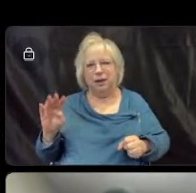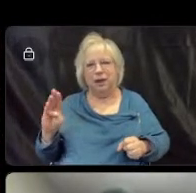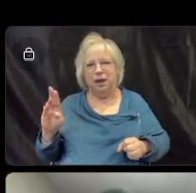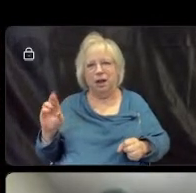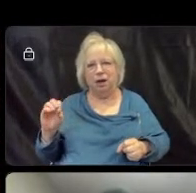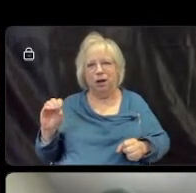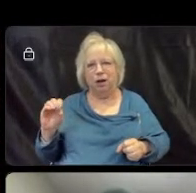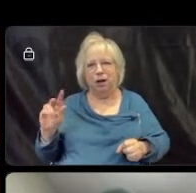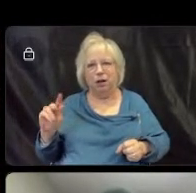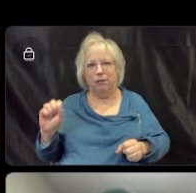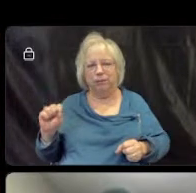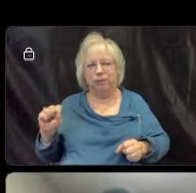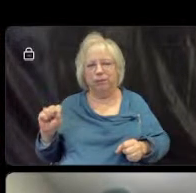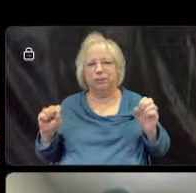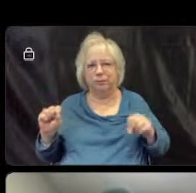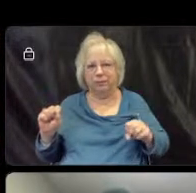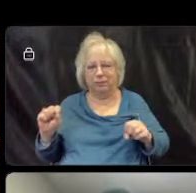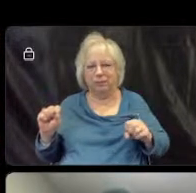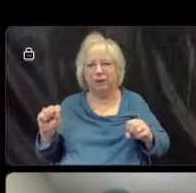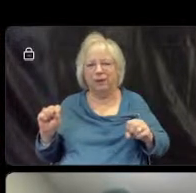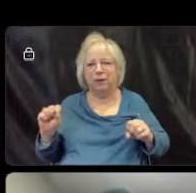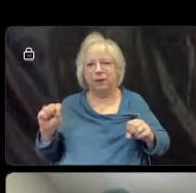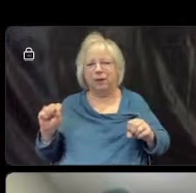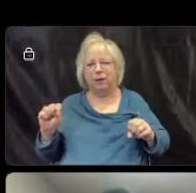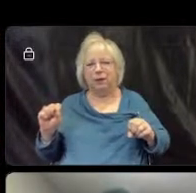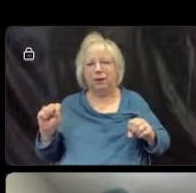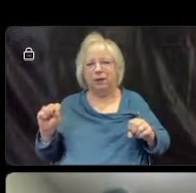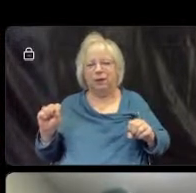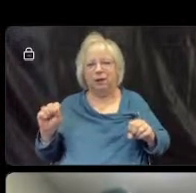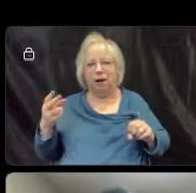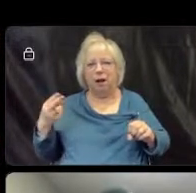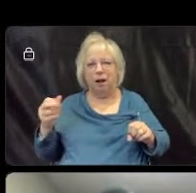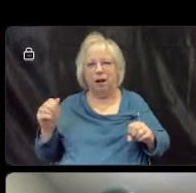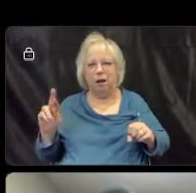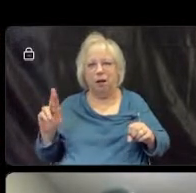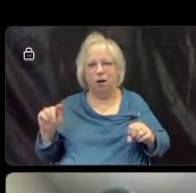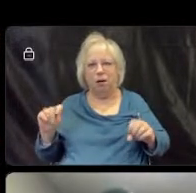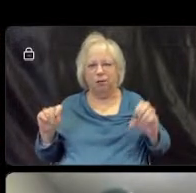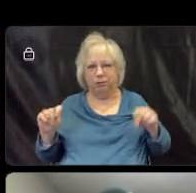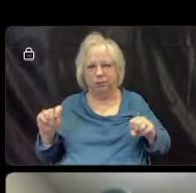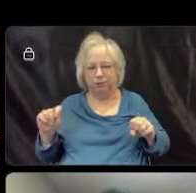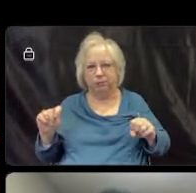Brooks. Yes. Hart. Yes.